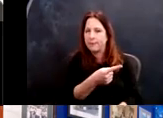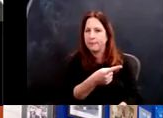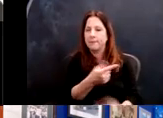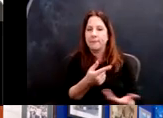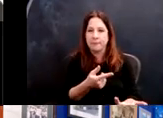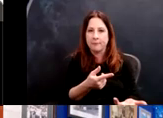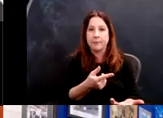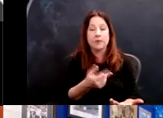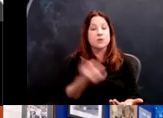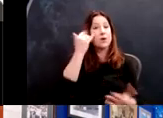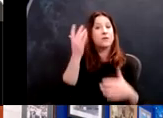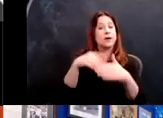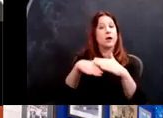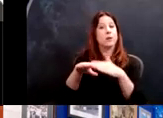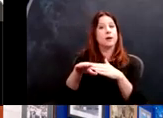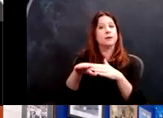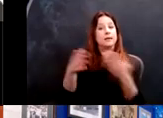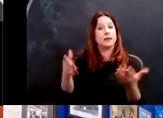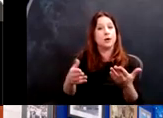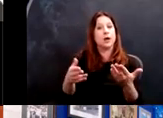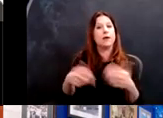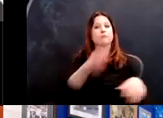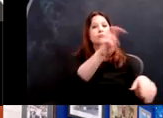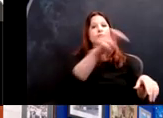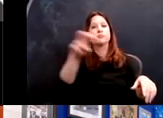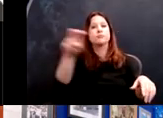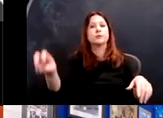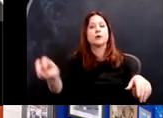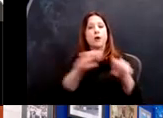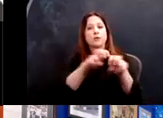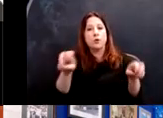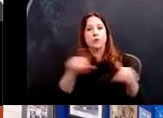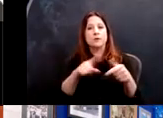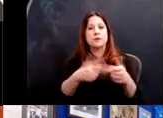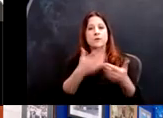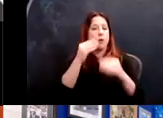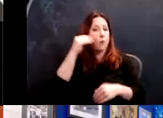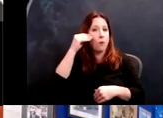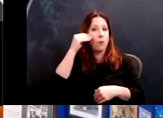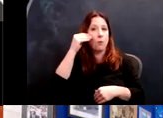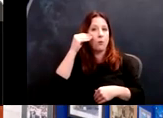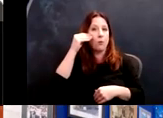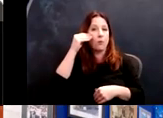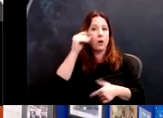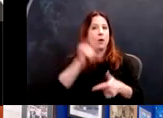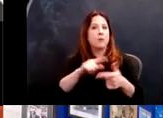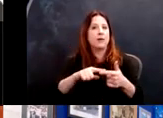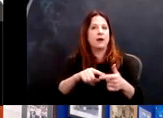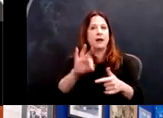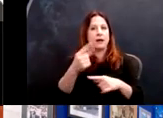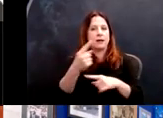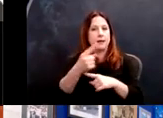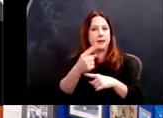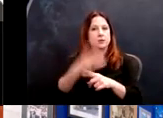center, if they are sofa surfing or if they are houseless, and within 90 days or 6 months, they